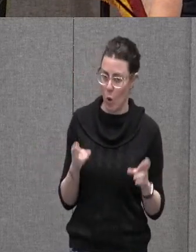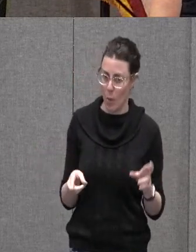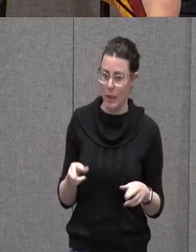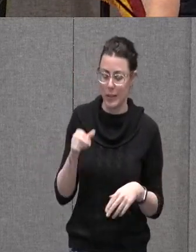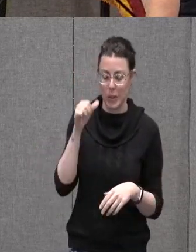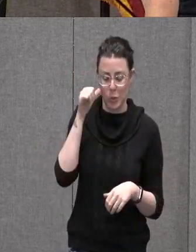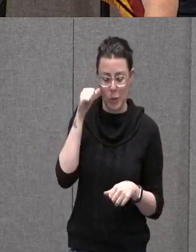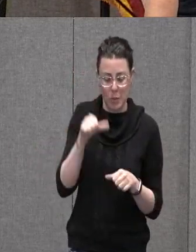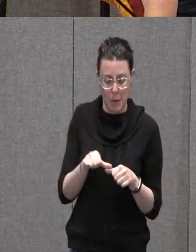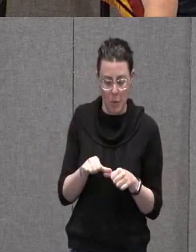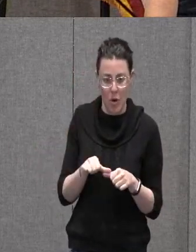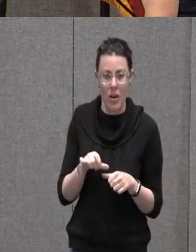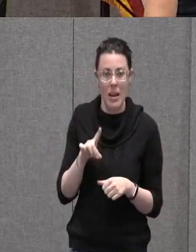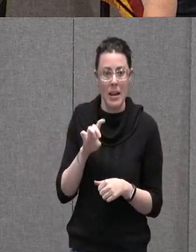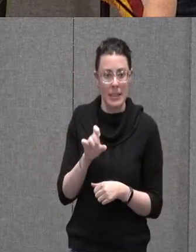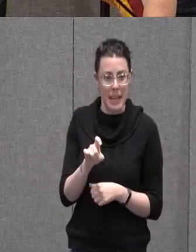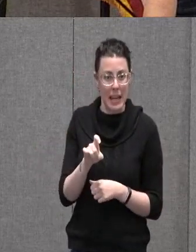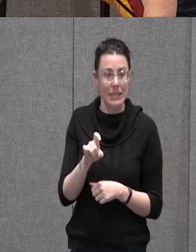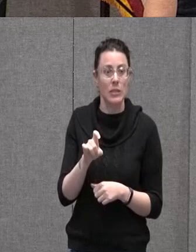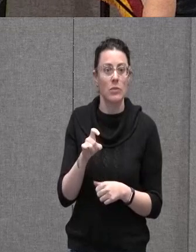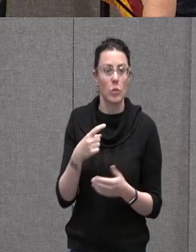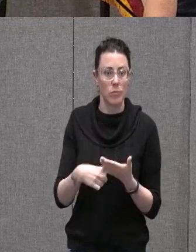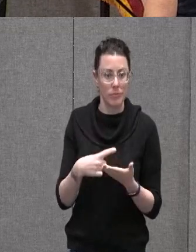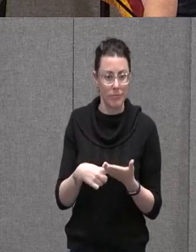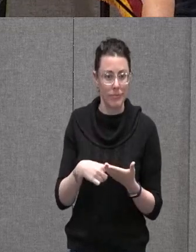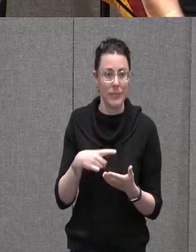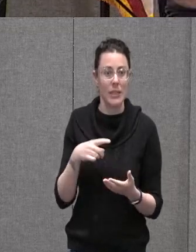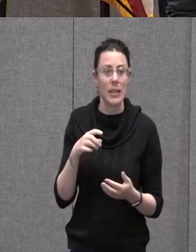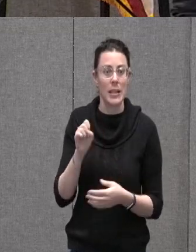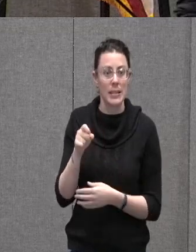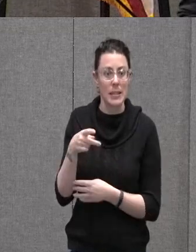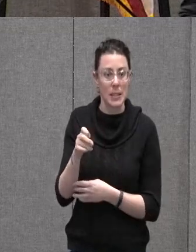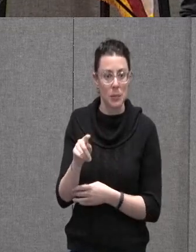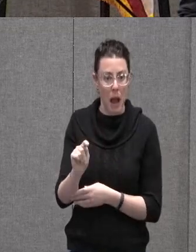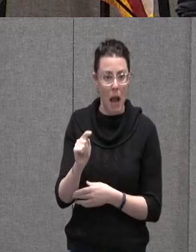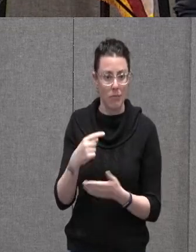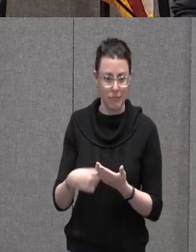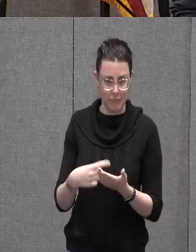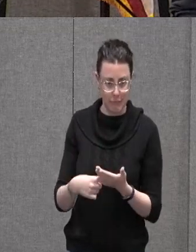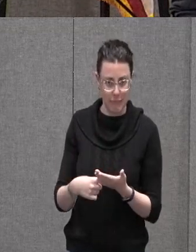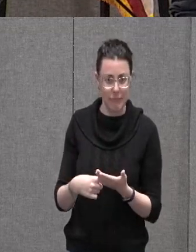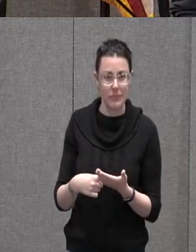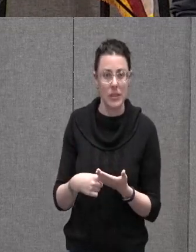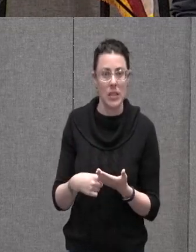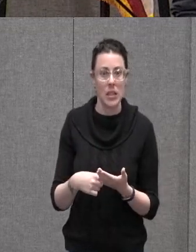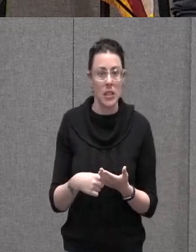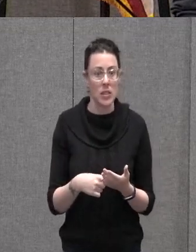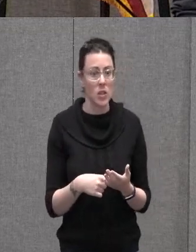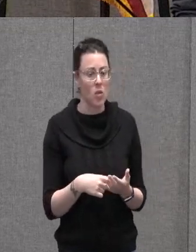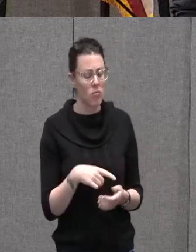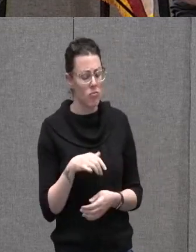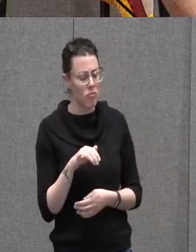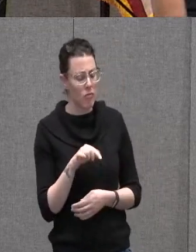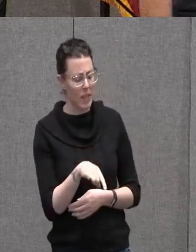about the Vex and what it has. So maybe this one has legs. It does have legs.